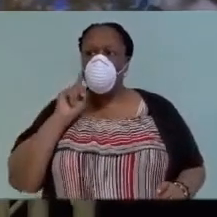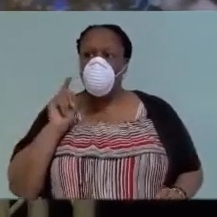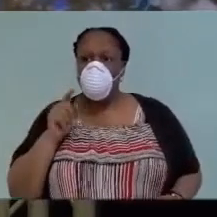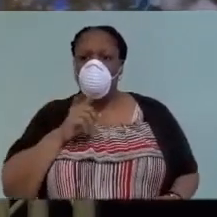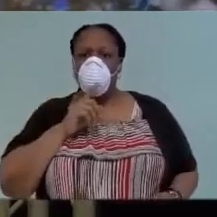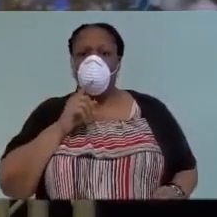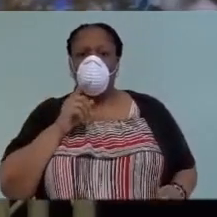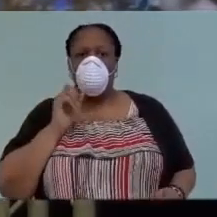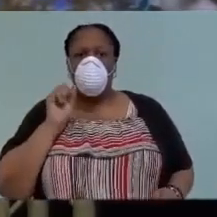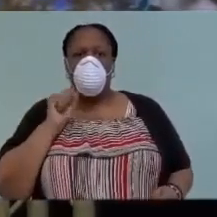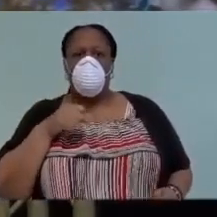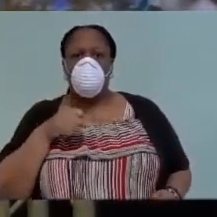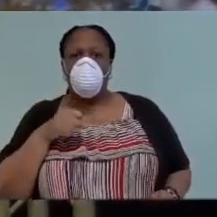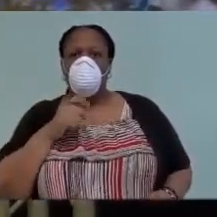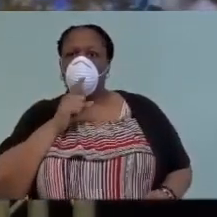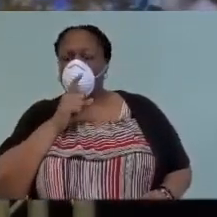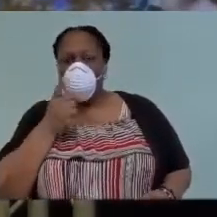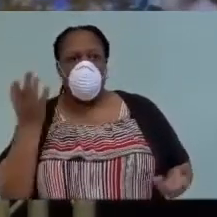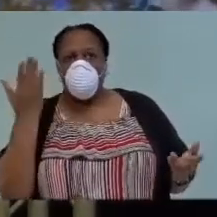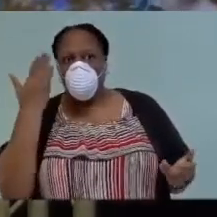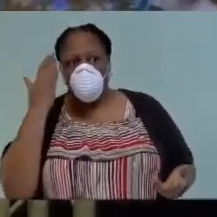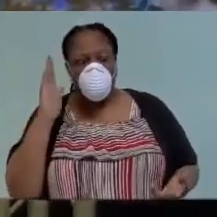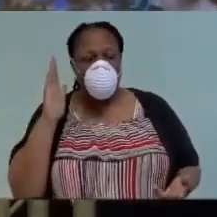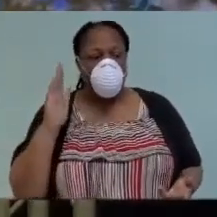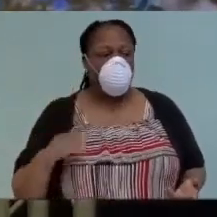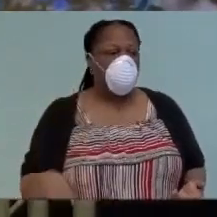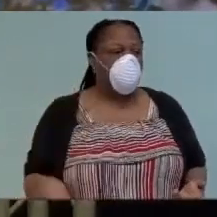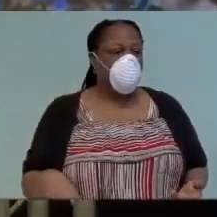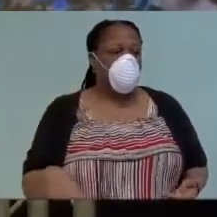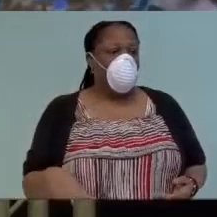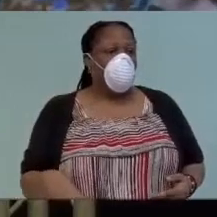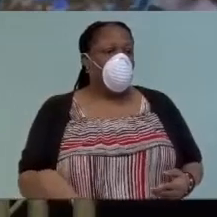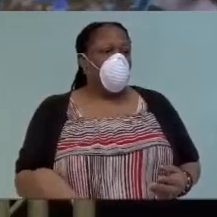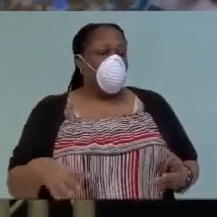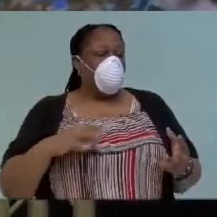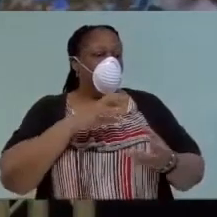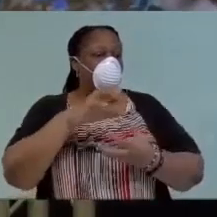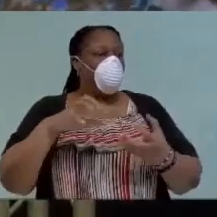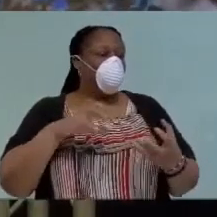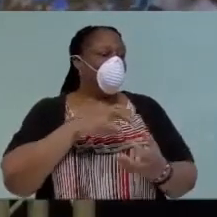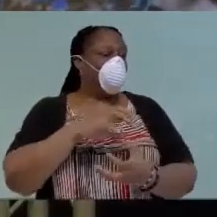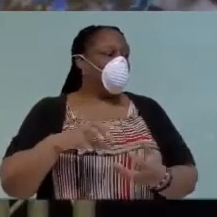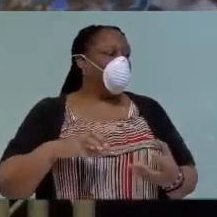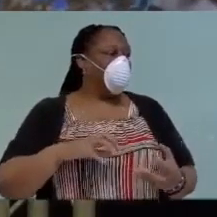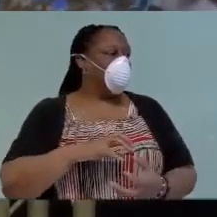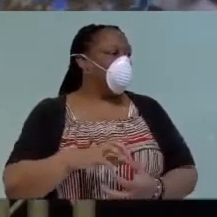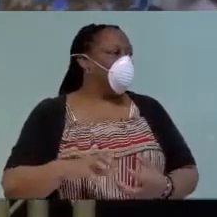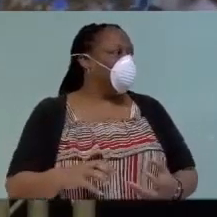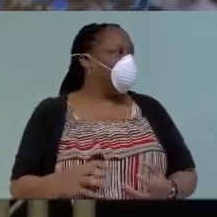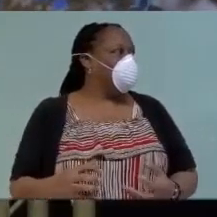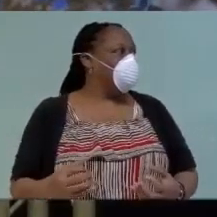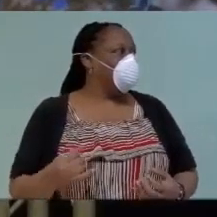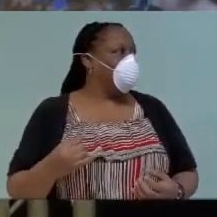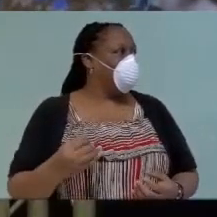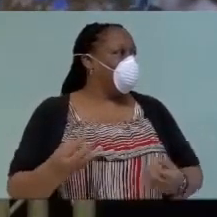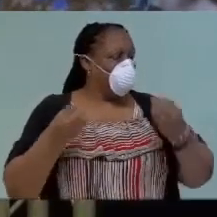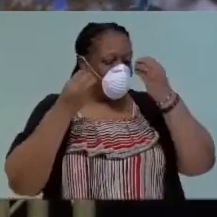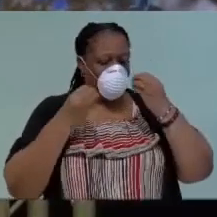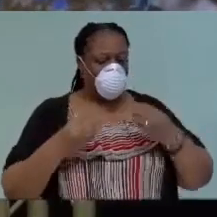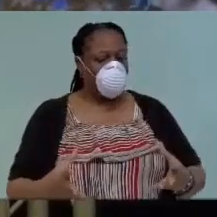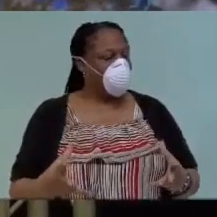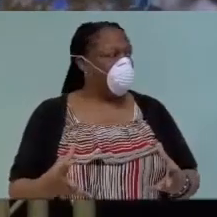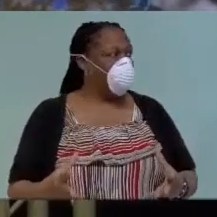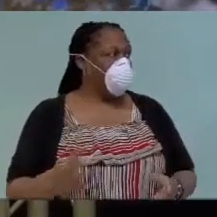earlier. We did our due diligence and will be using 2 of these kits for rapid antibody testing and we